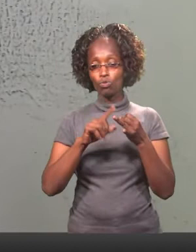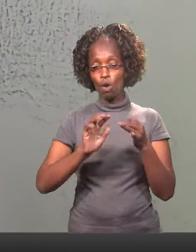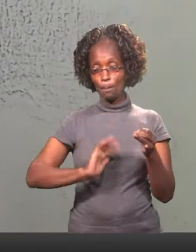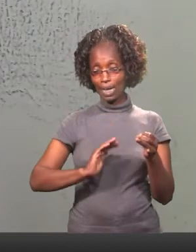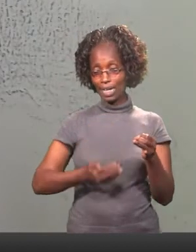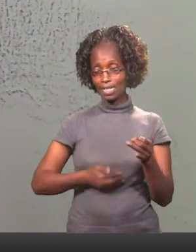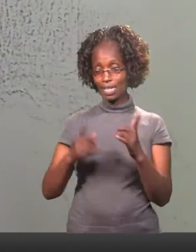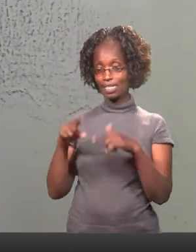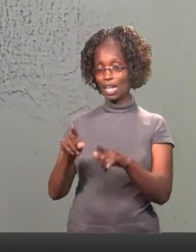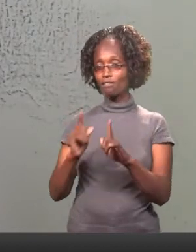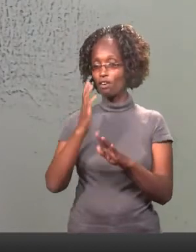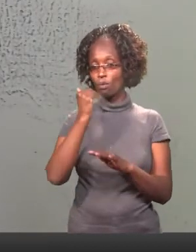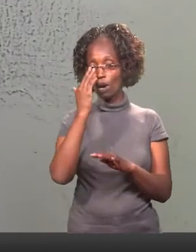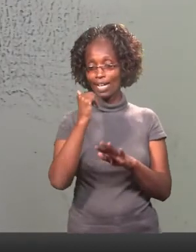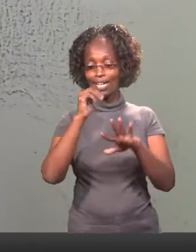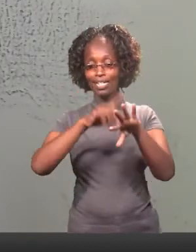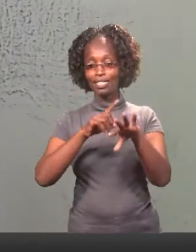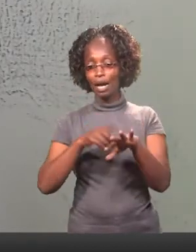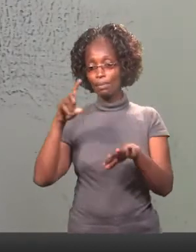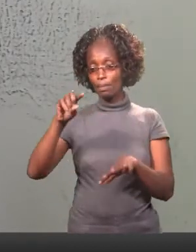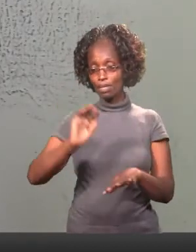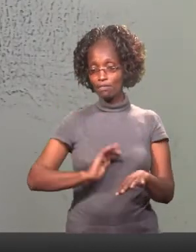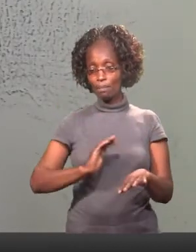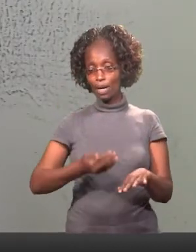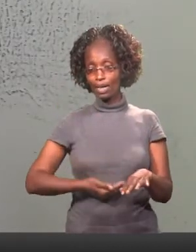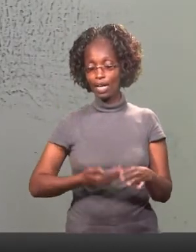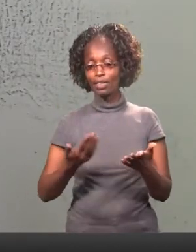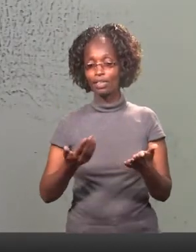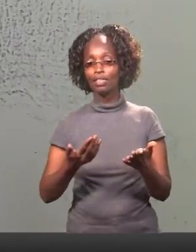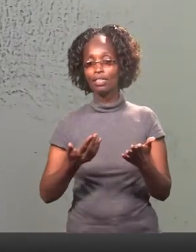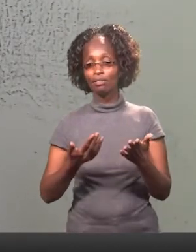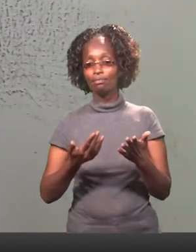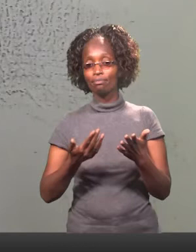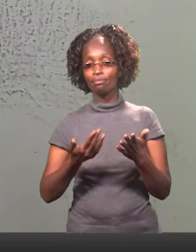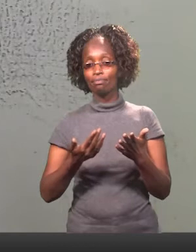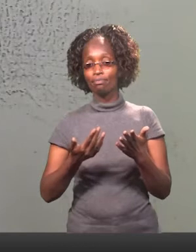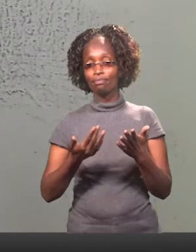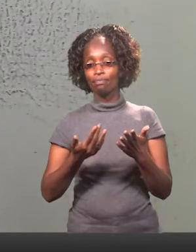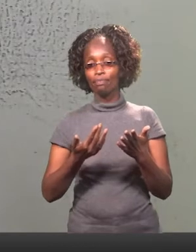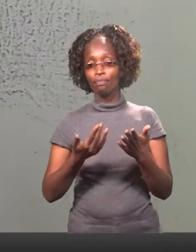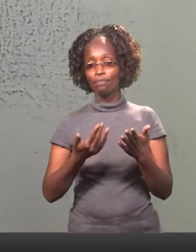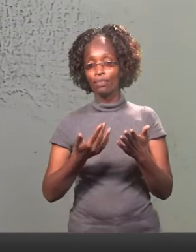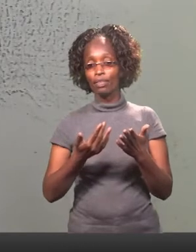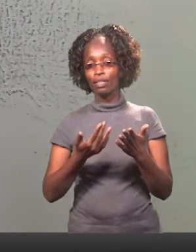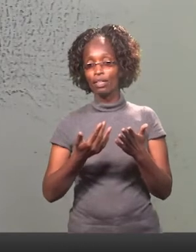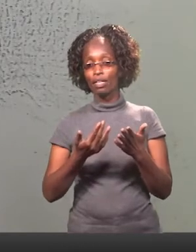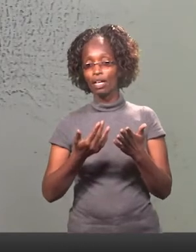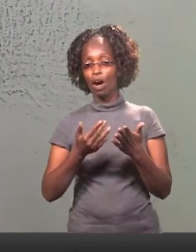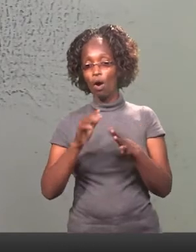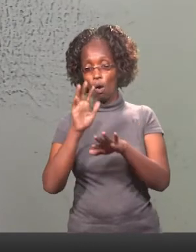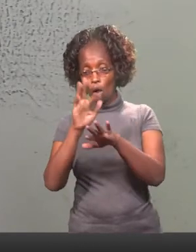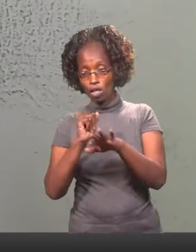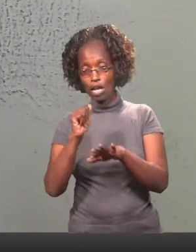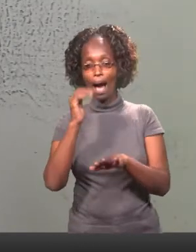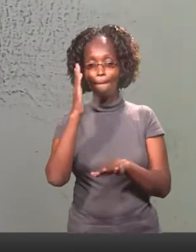Two, pregnancy itself, because during this period subsequent pregnancies cause an increase in demand of iron to the